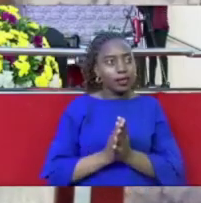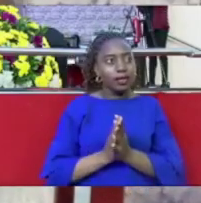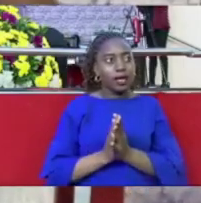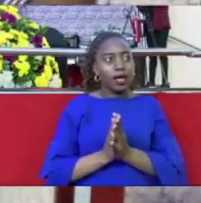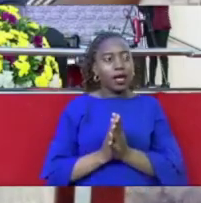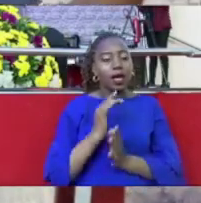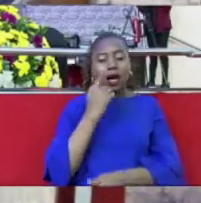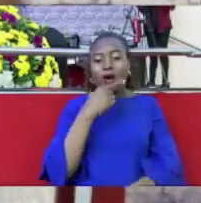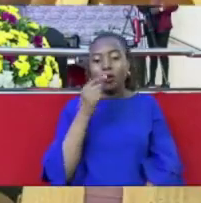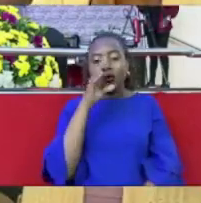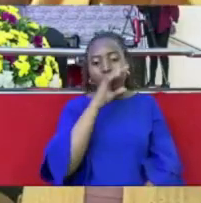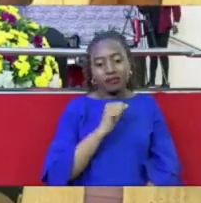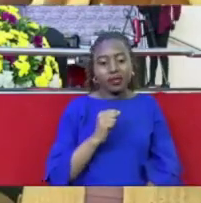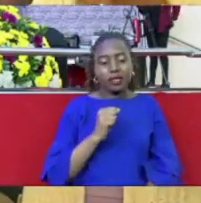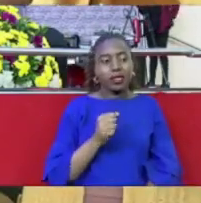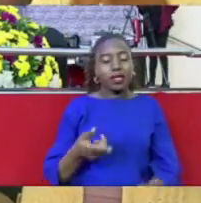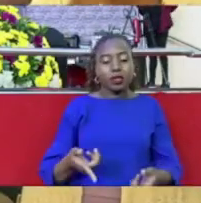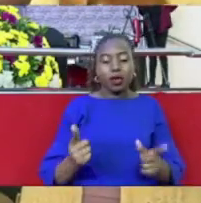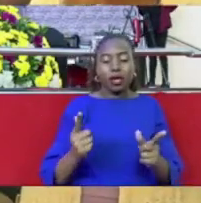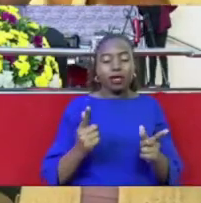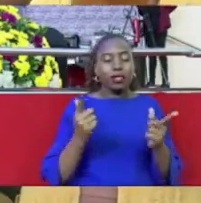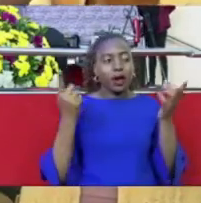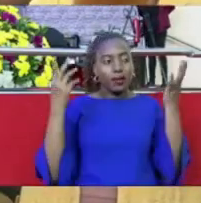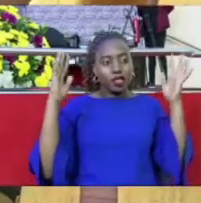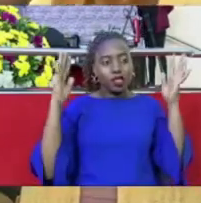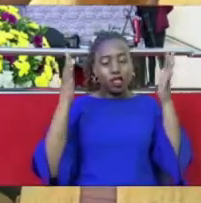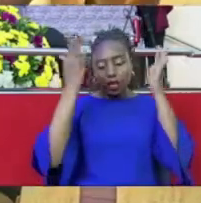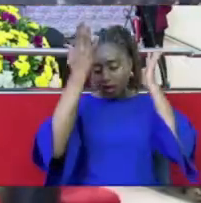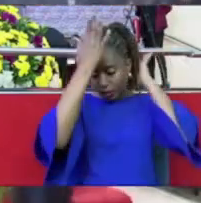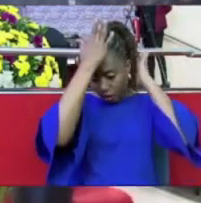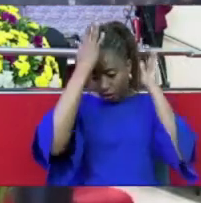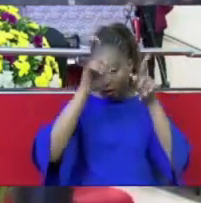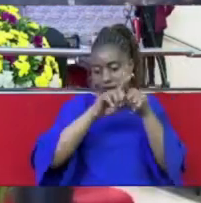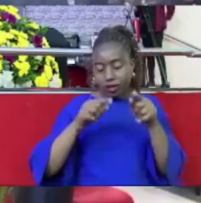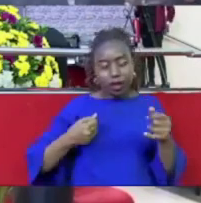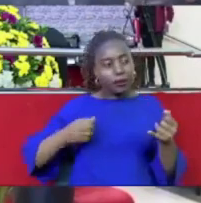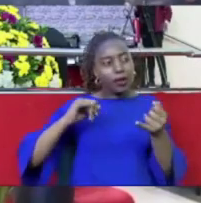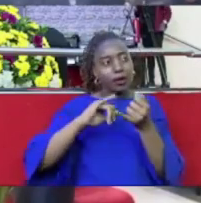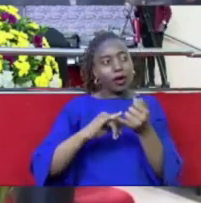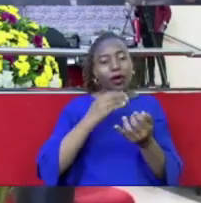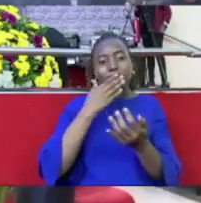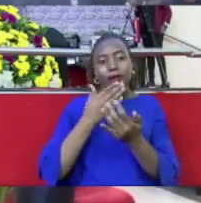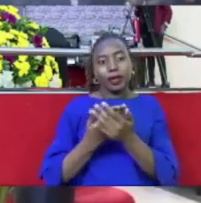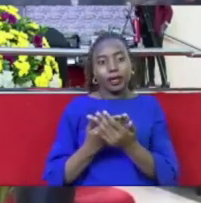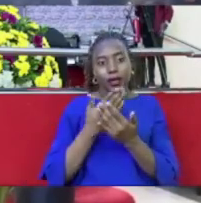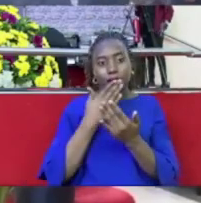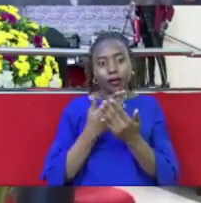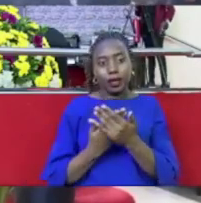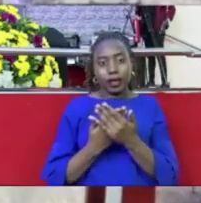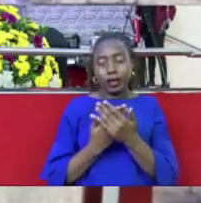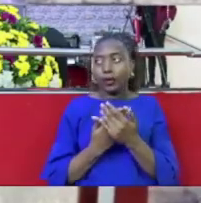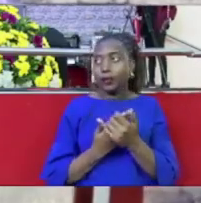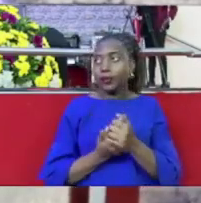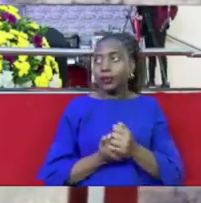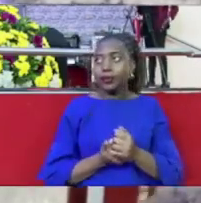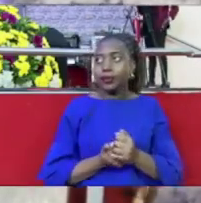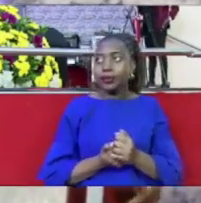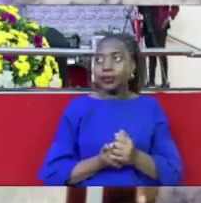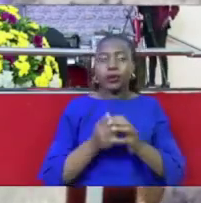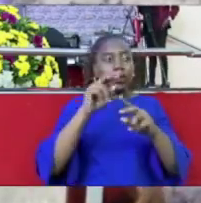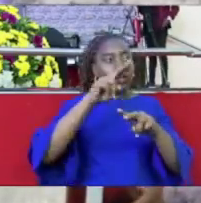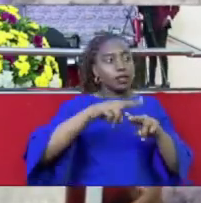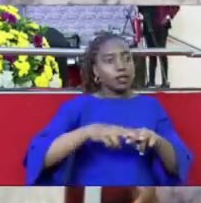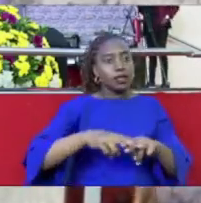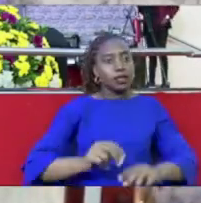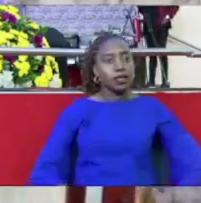na. In absentia, let's appreciate them. Japo hawapo tuwashukuru. Thank you. Thank you. You may have your